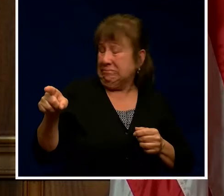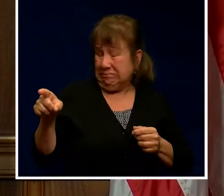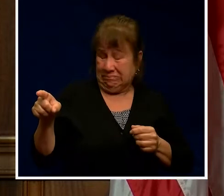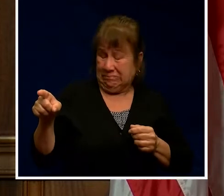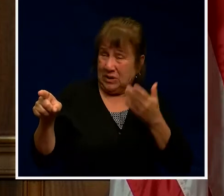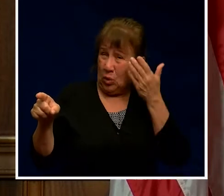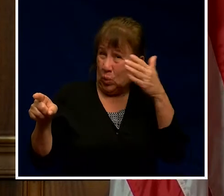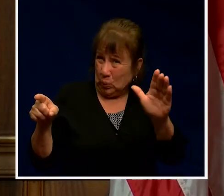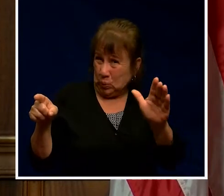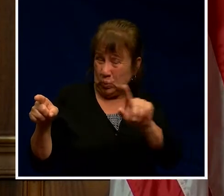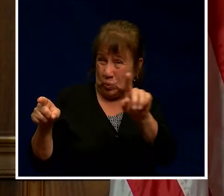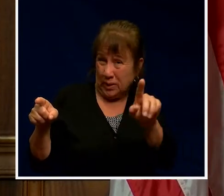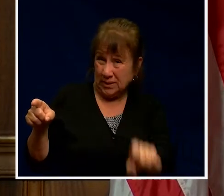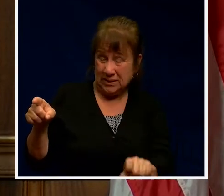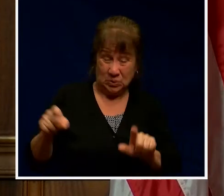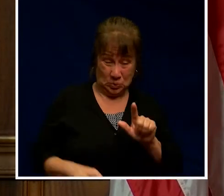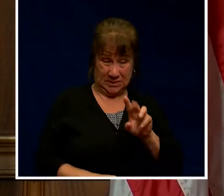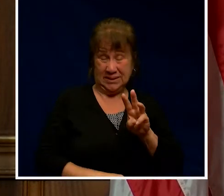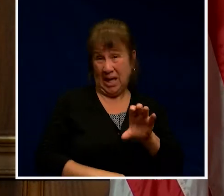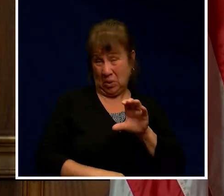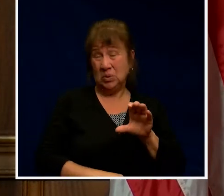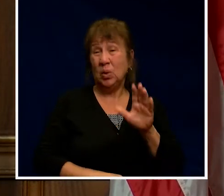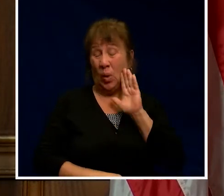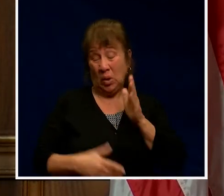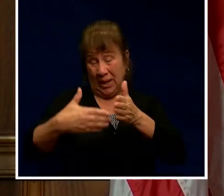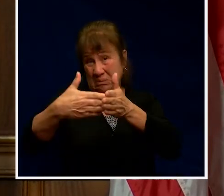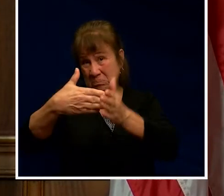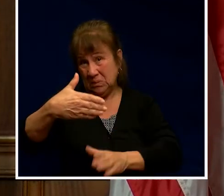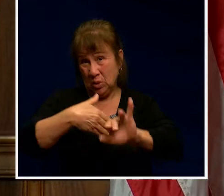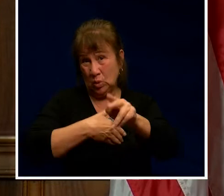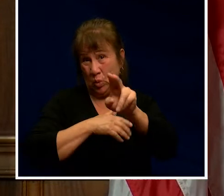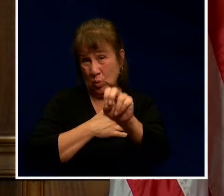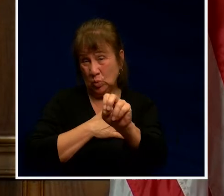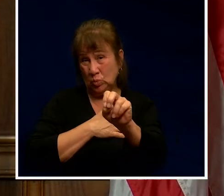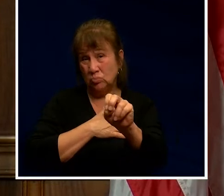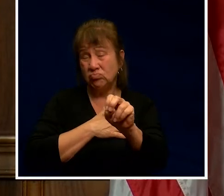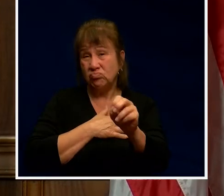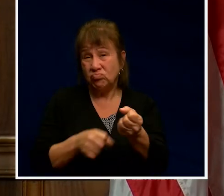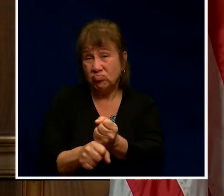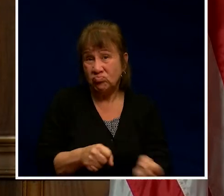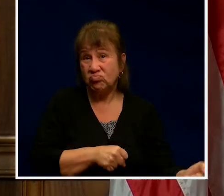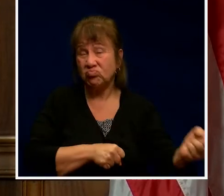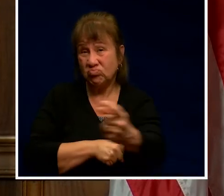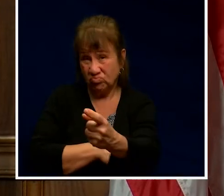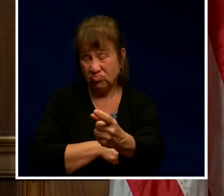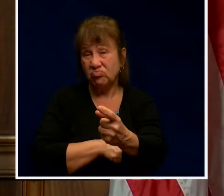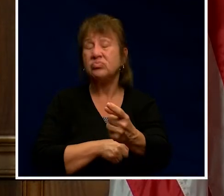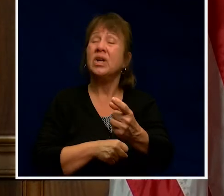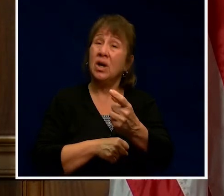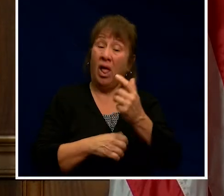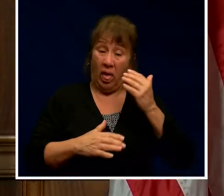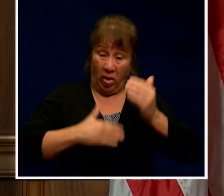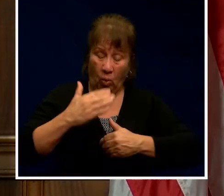but to get 2,600 households into units, it will take us until the end of June to most likely accomplish that.